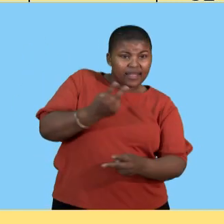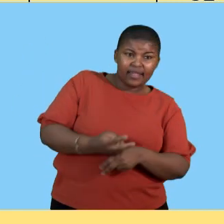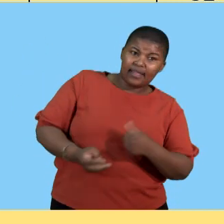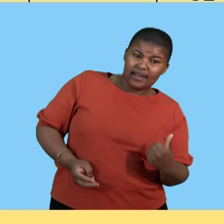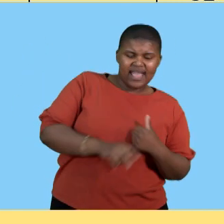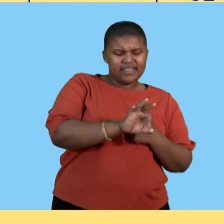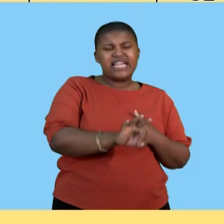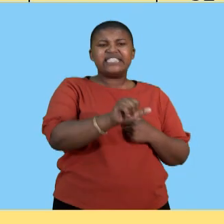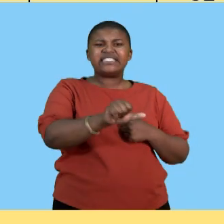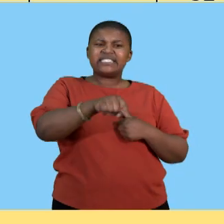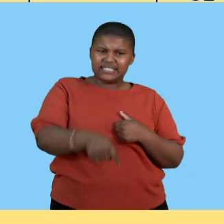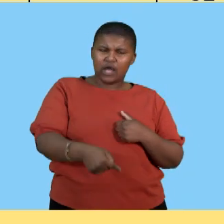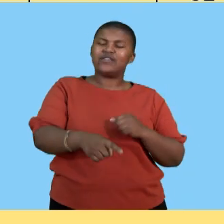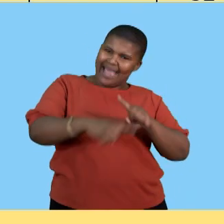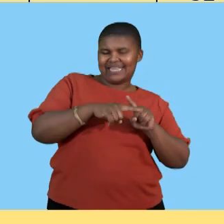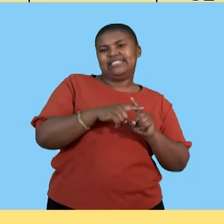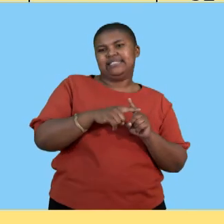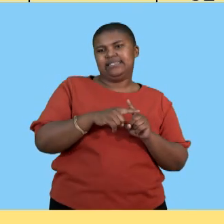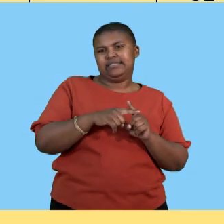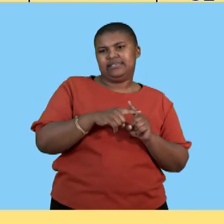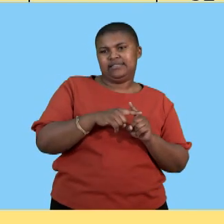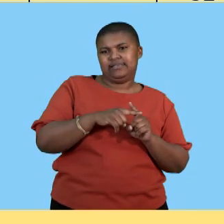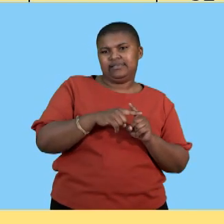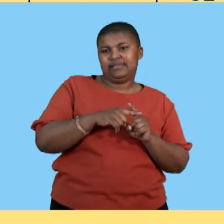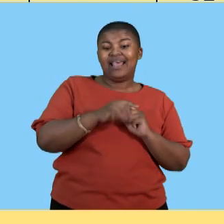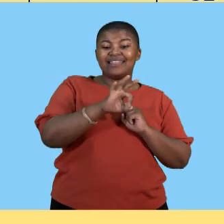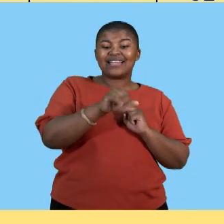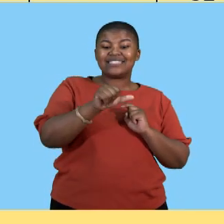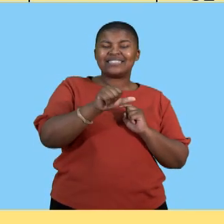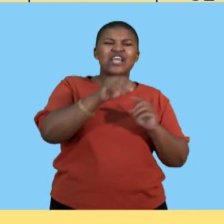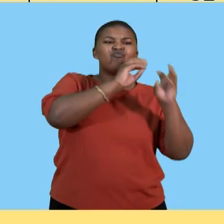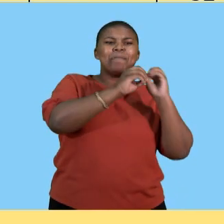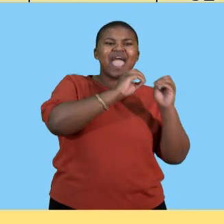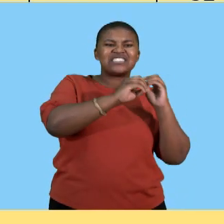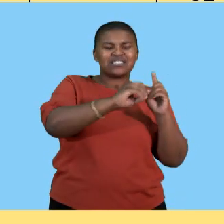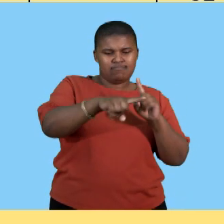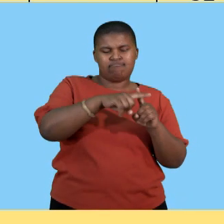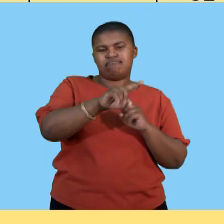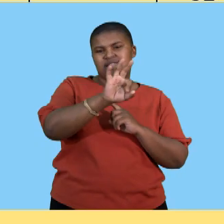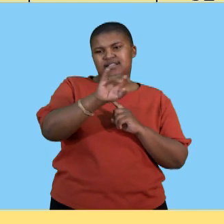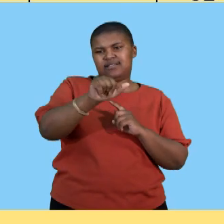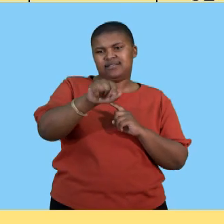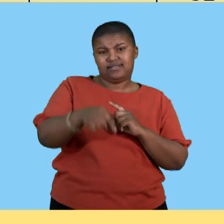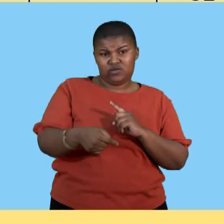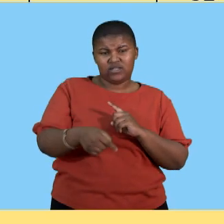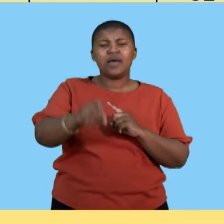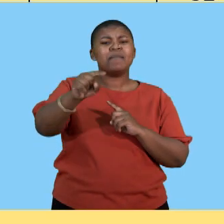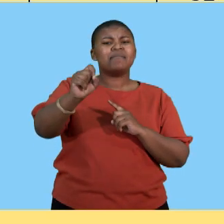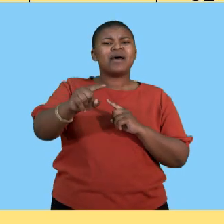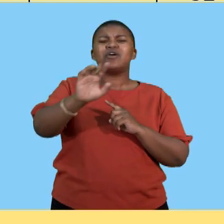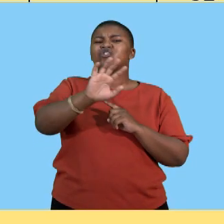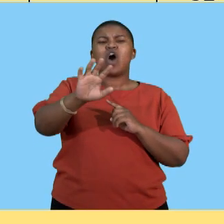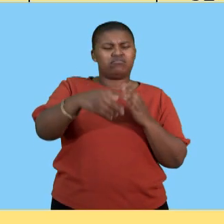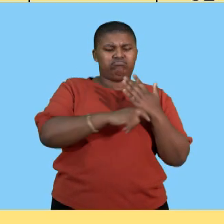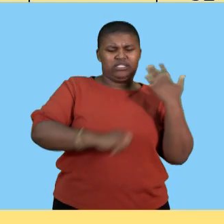the 36,000, we add it now as part of our repairs. So we come here and we add the 36,000. It is not supposed